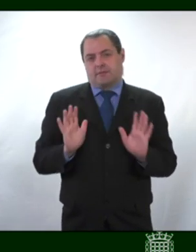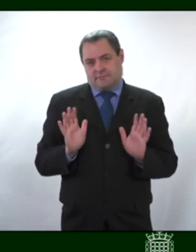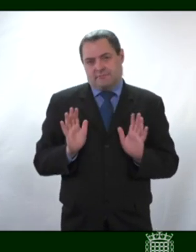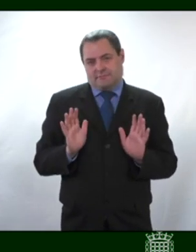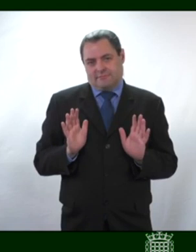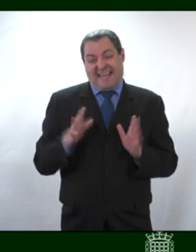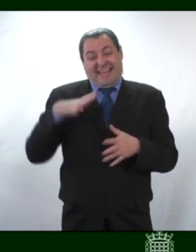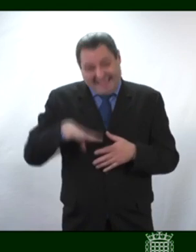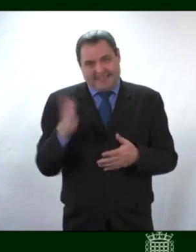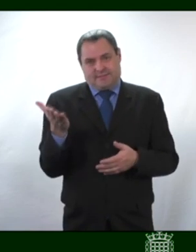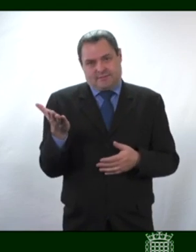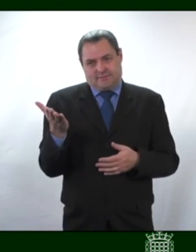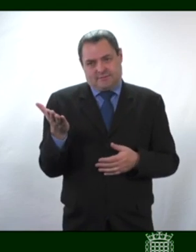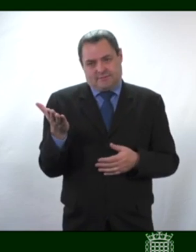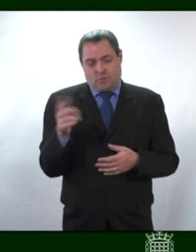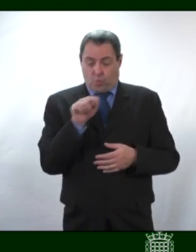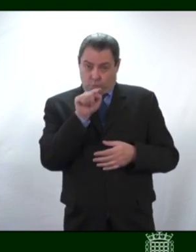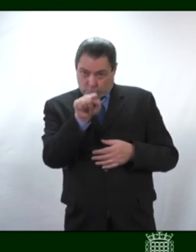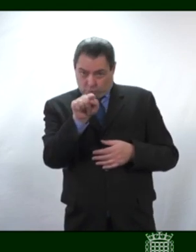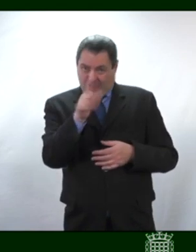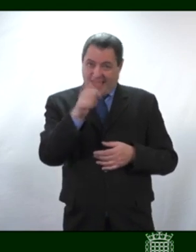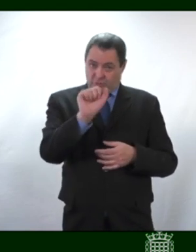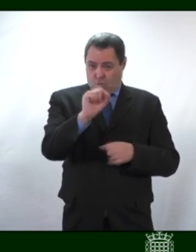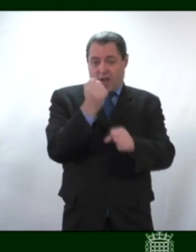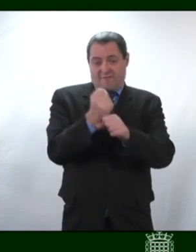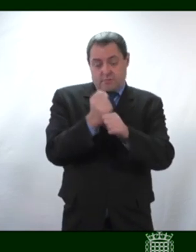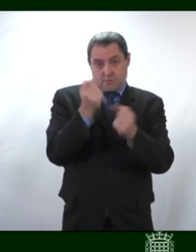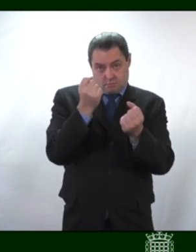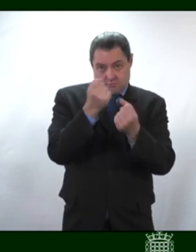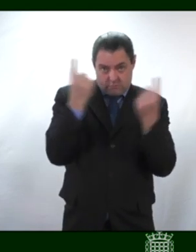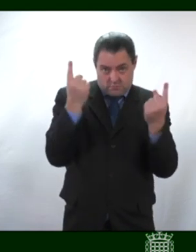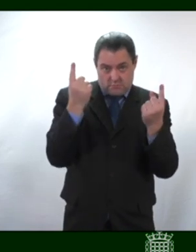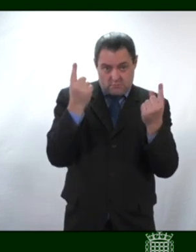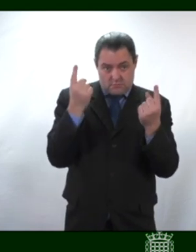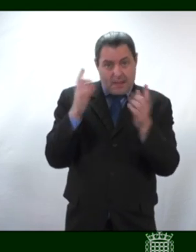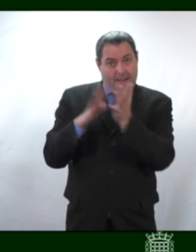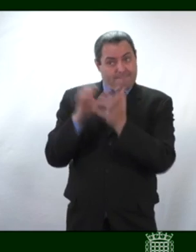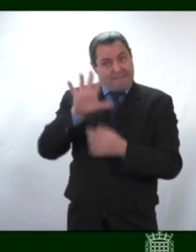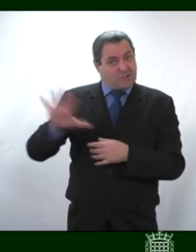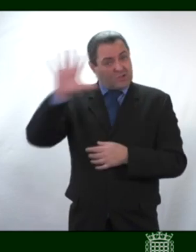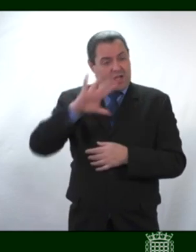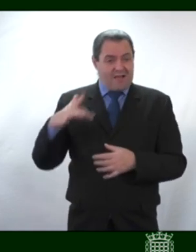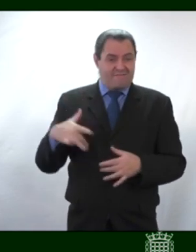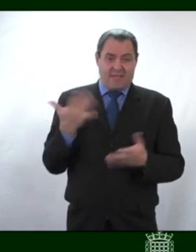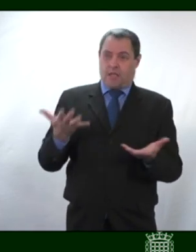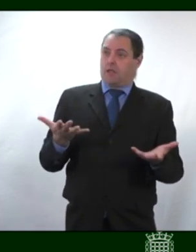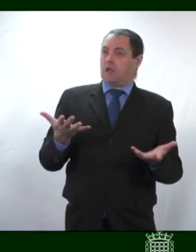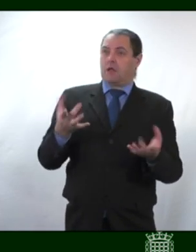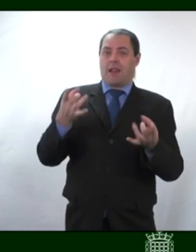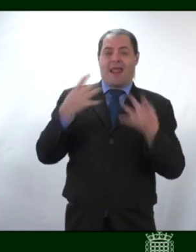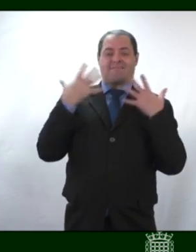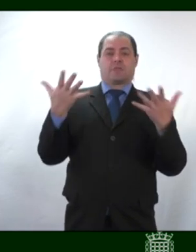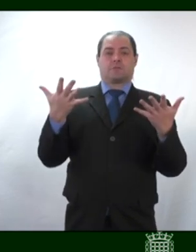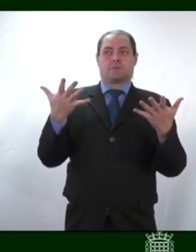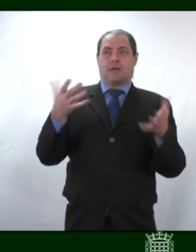government appreciate that the people of Greater Manchester tonight feel that they have been abandoned by